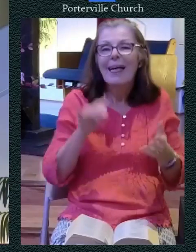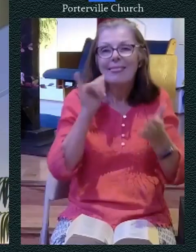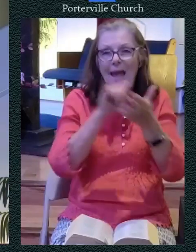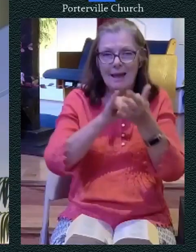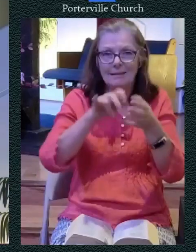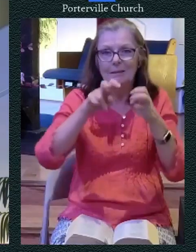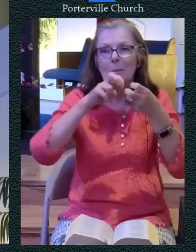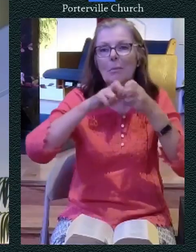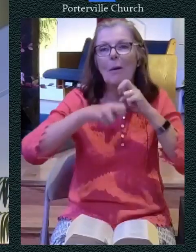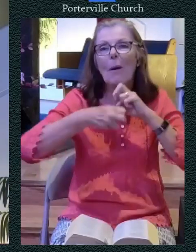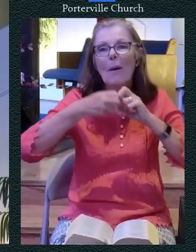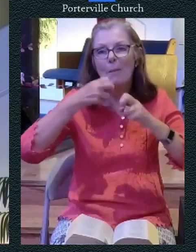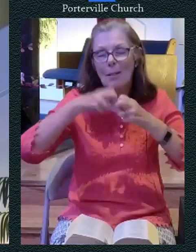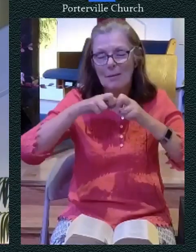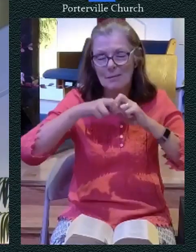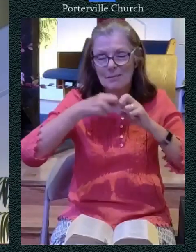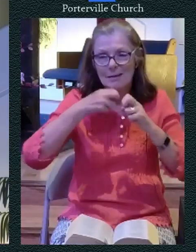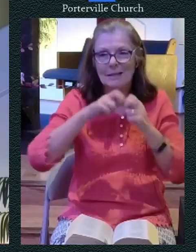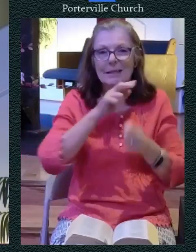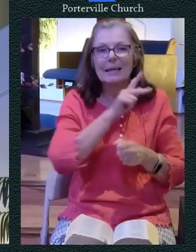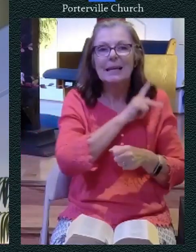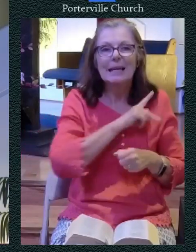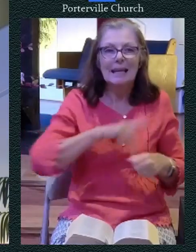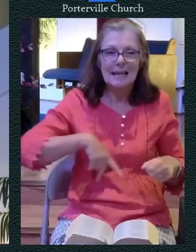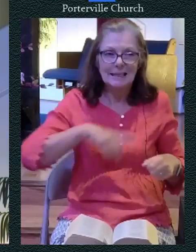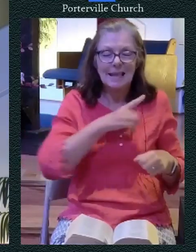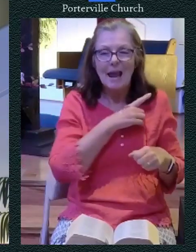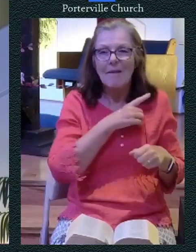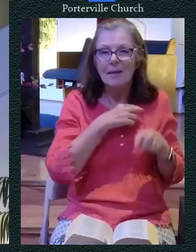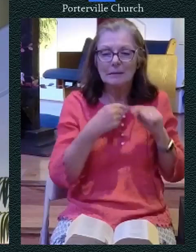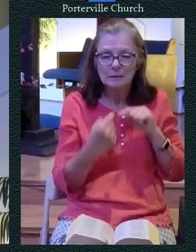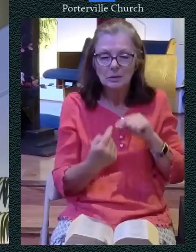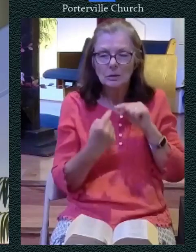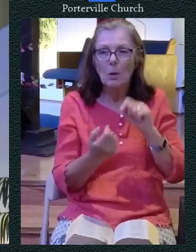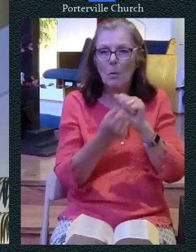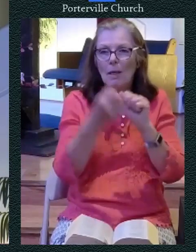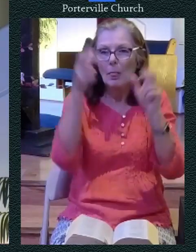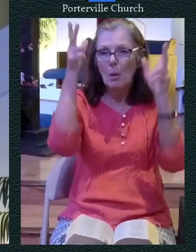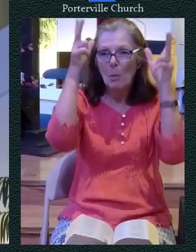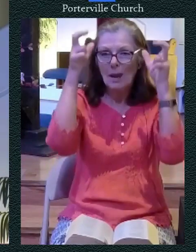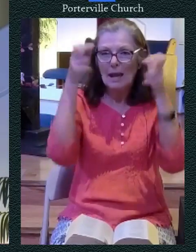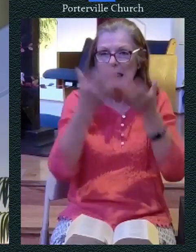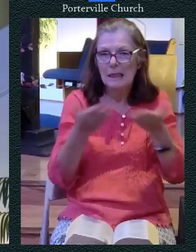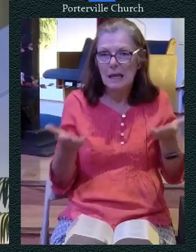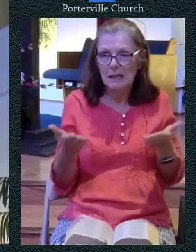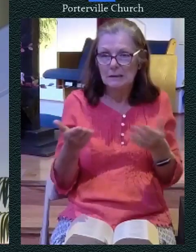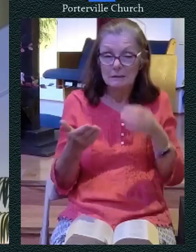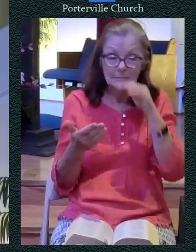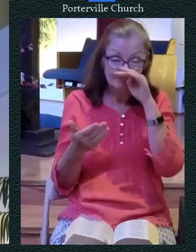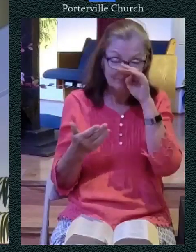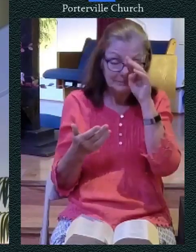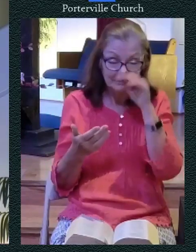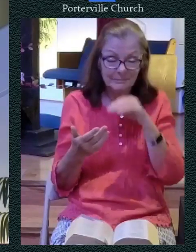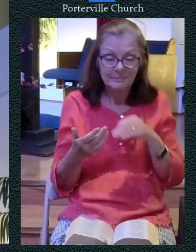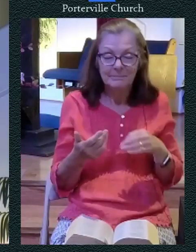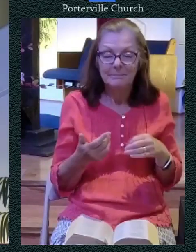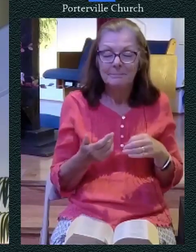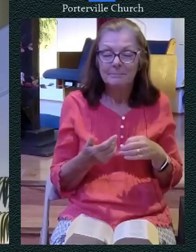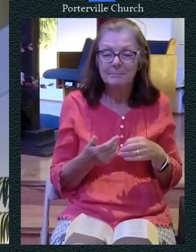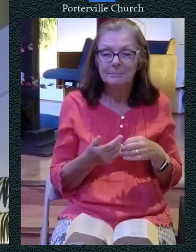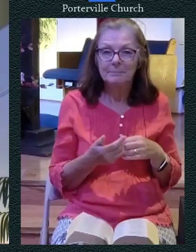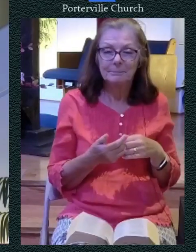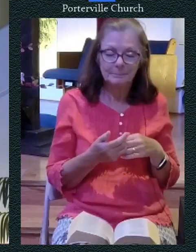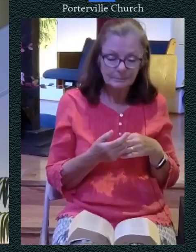this battle that is raging within him. But for right now, I just want to simplify those 3 verses down to the basic idea